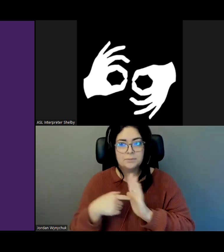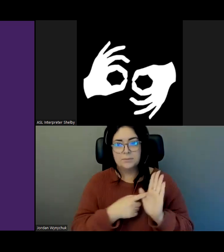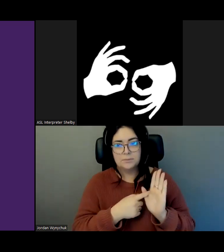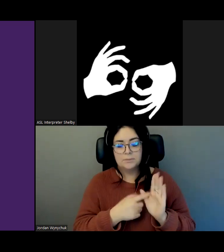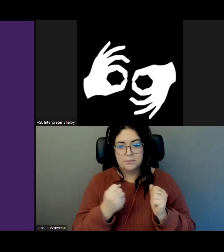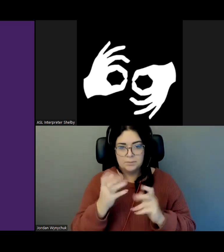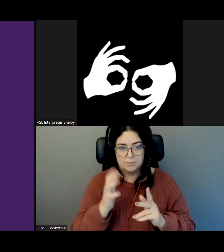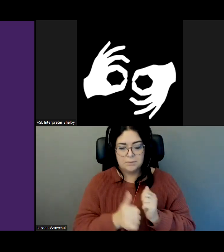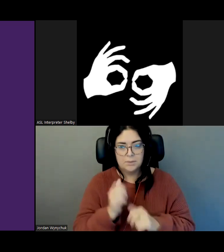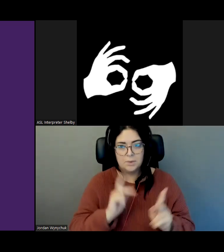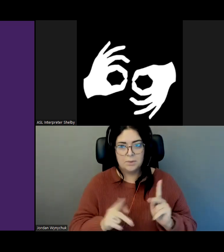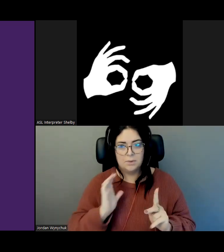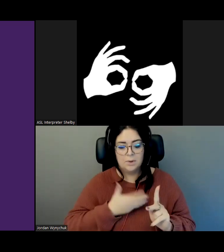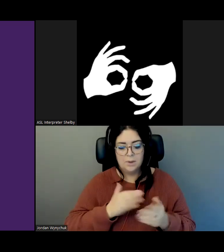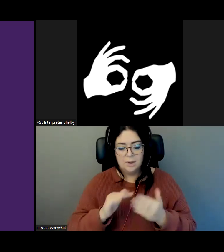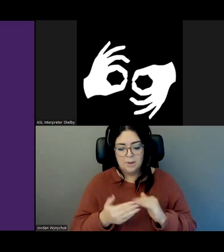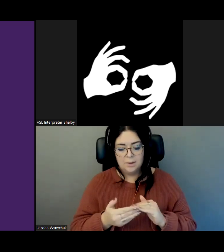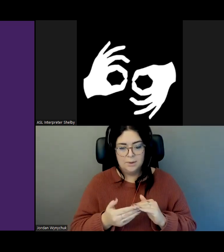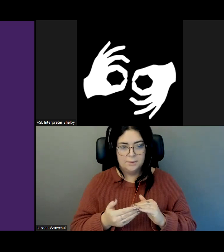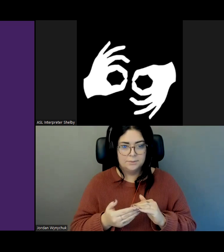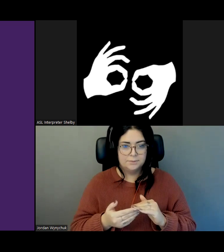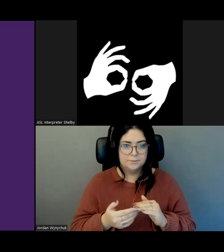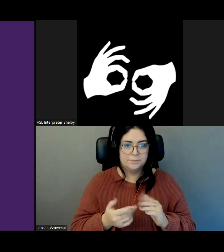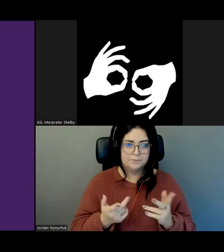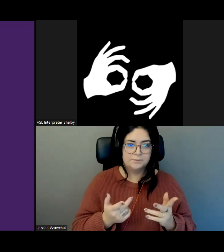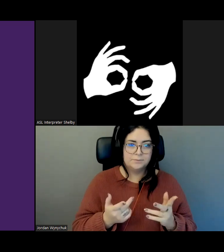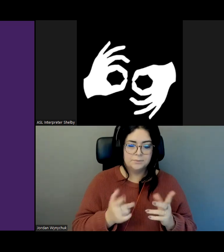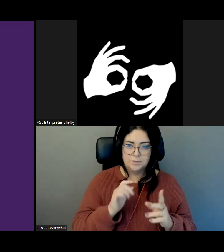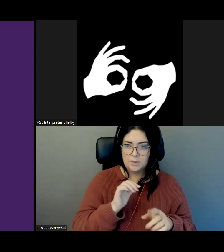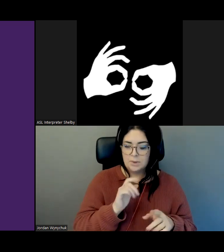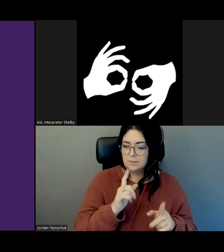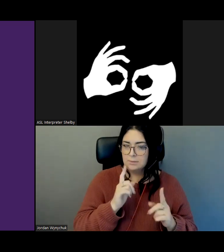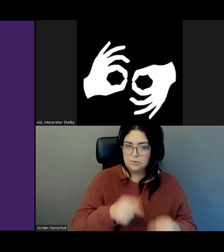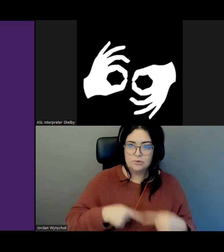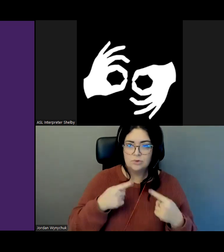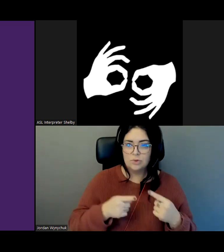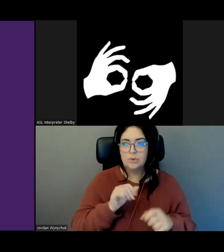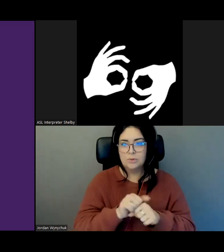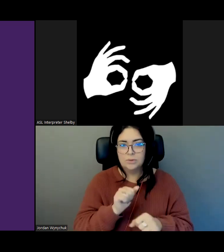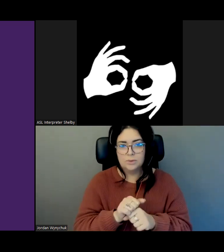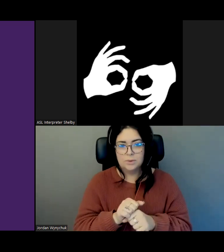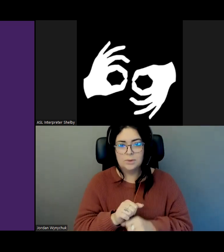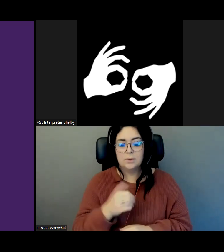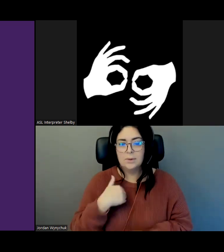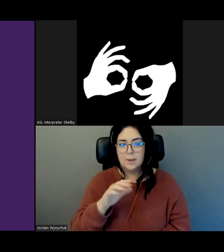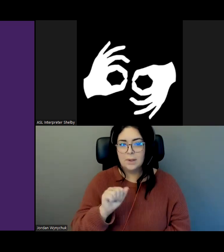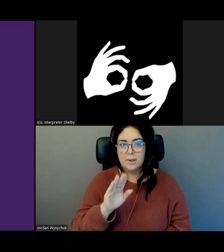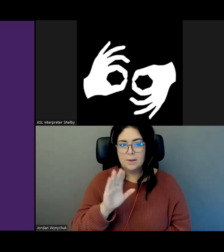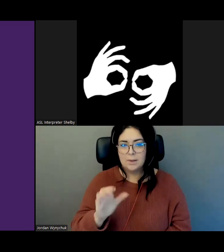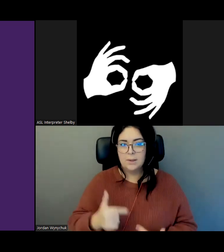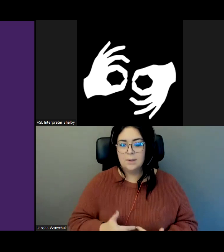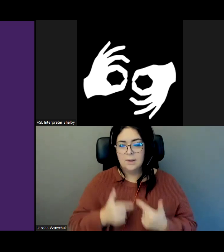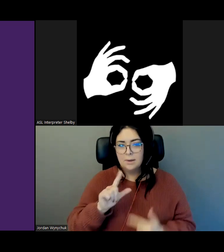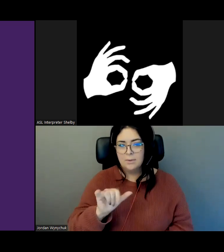in our community experience precarious work for various reasons. We had an ABC Life Literacy event